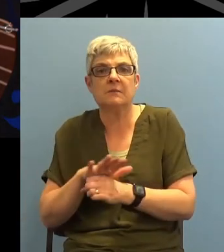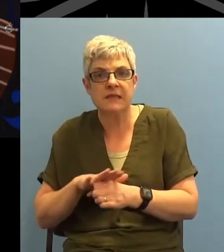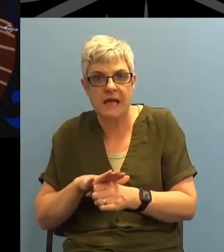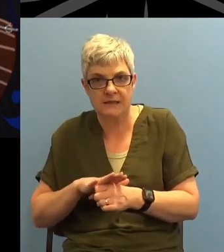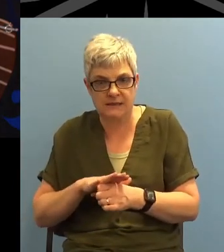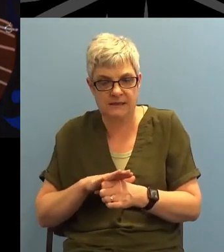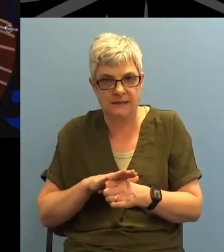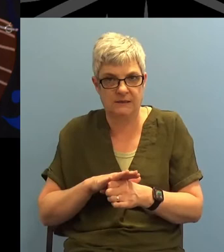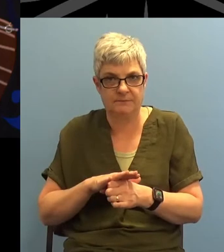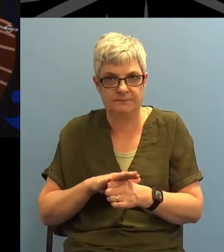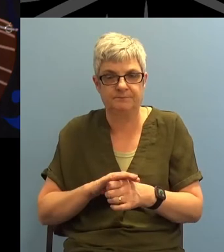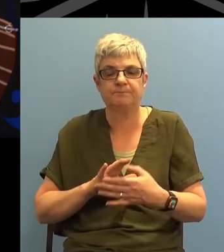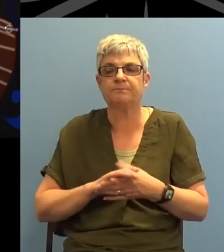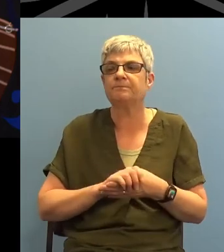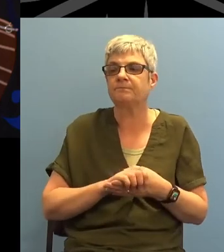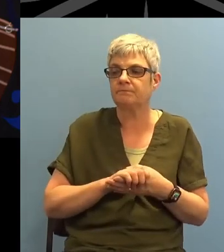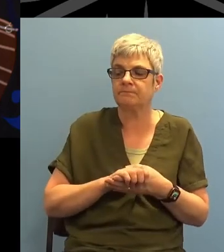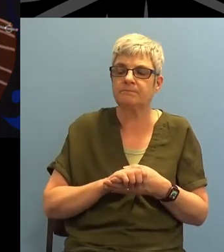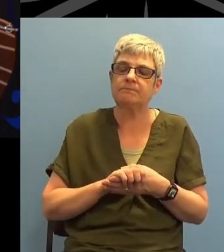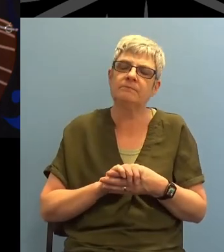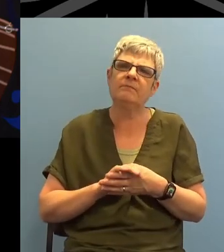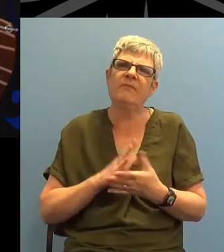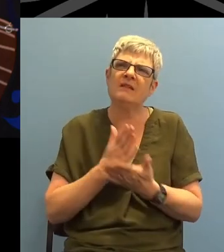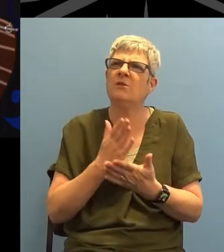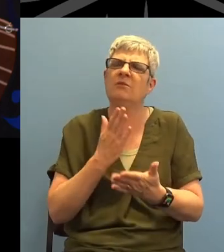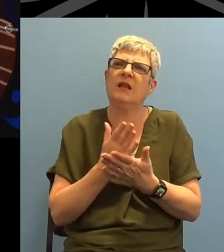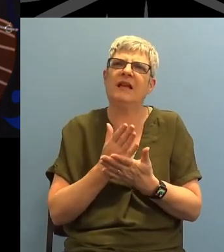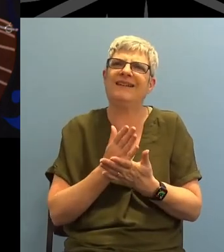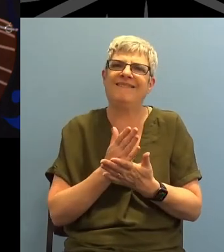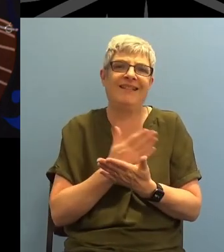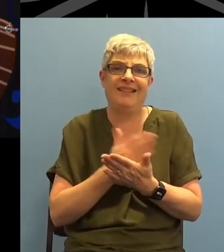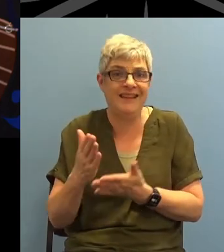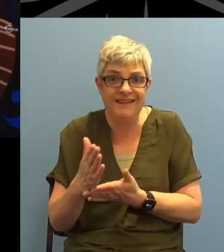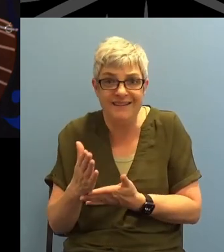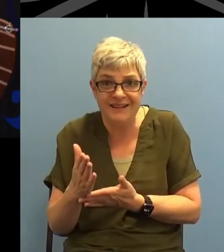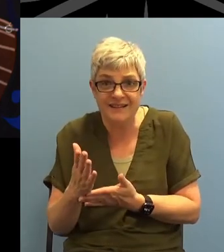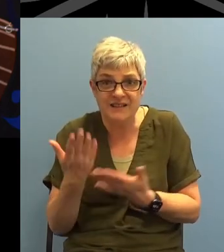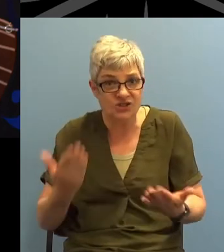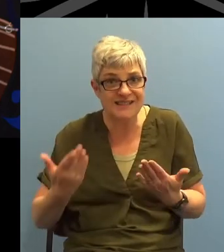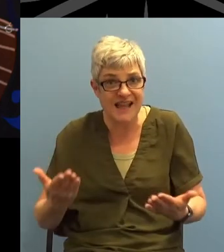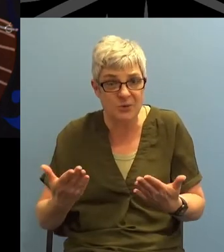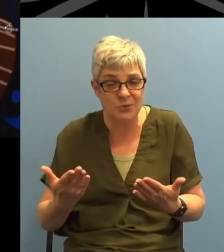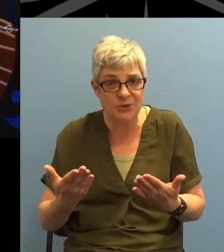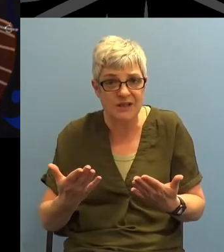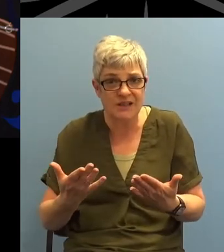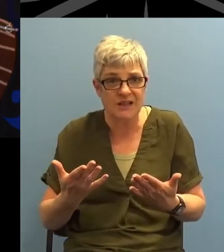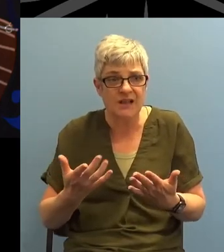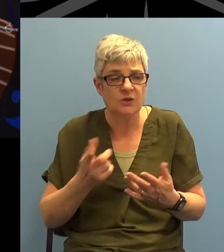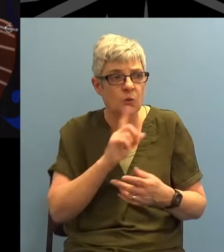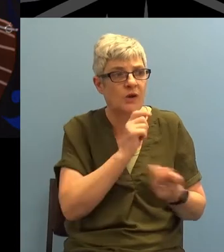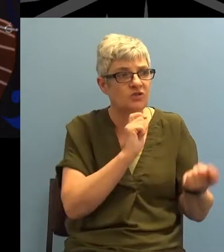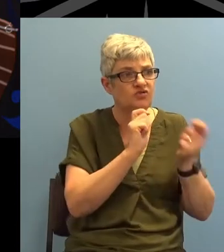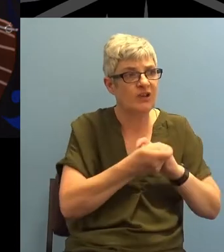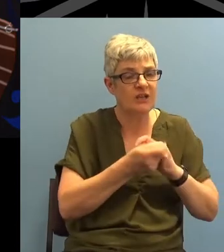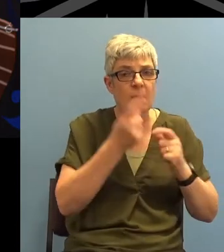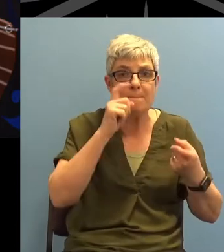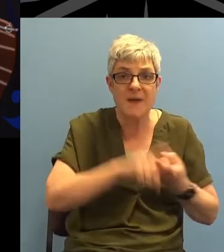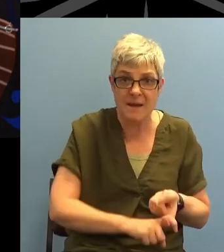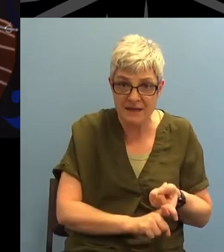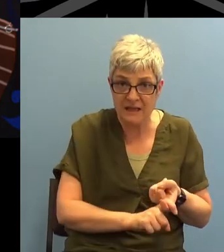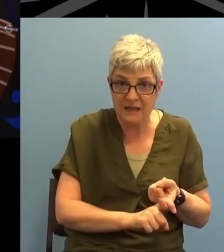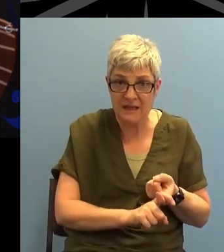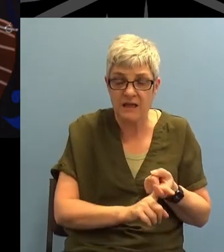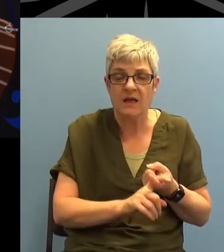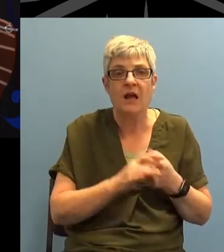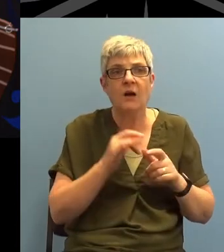circumstance again? And it's not really clear, is it, at the moment, what has changed permanently and